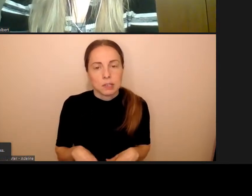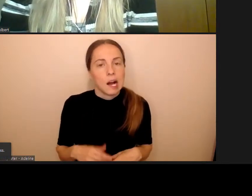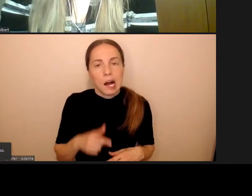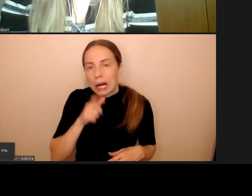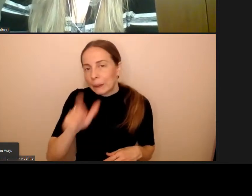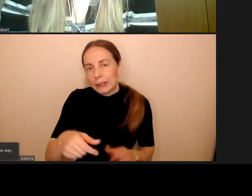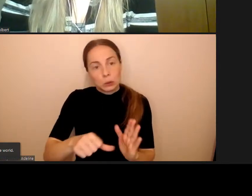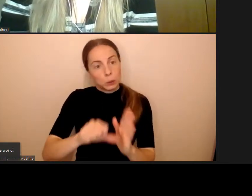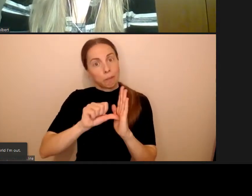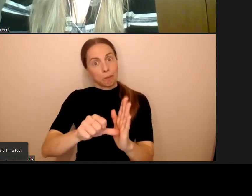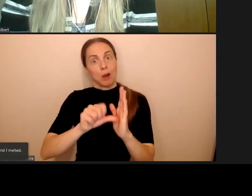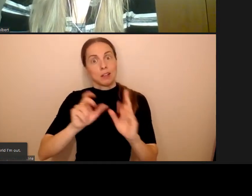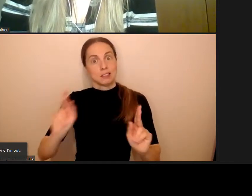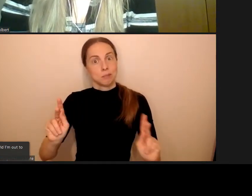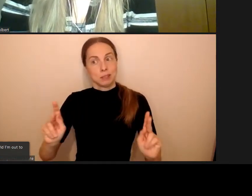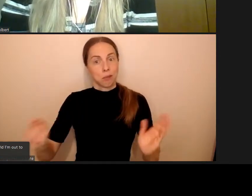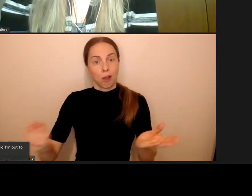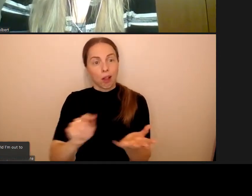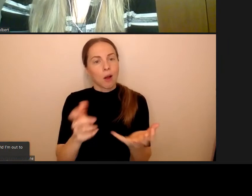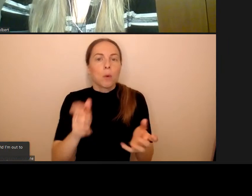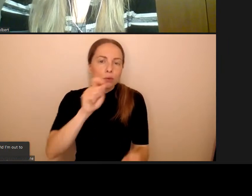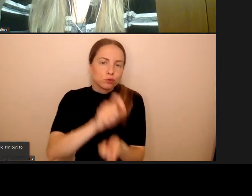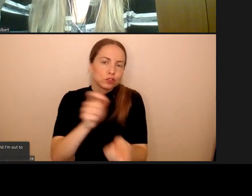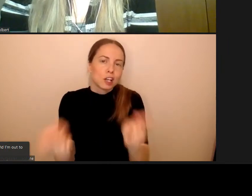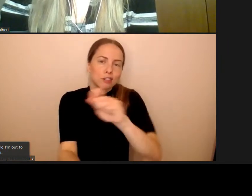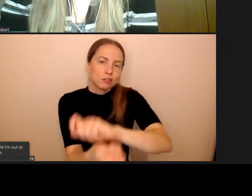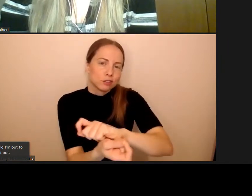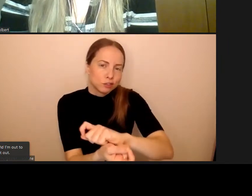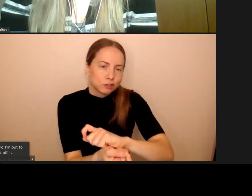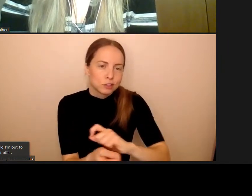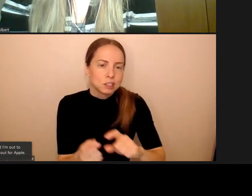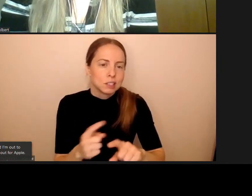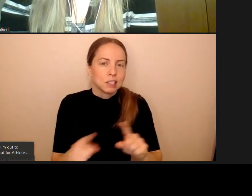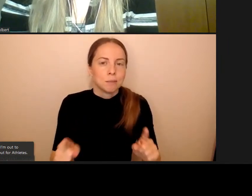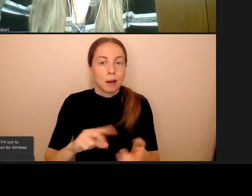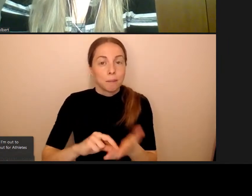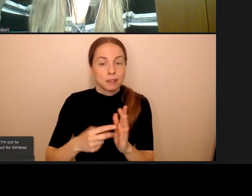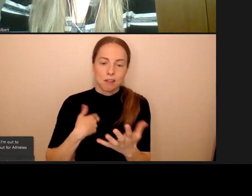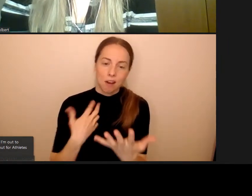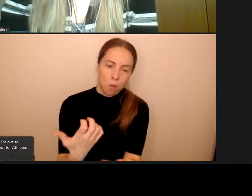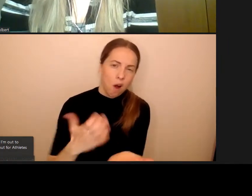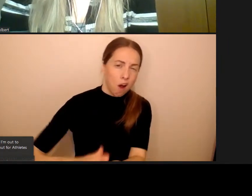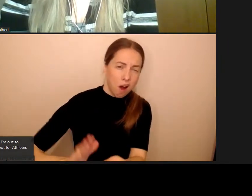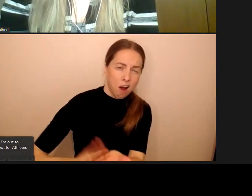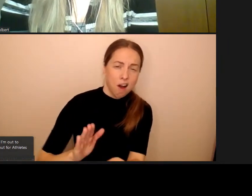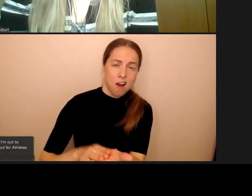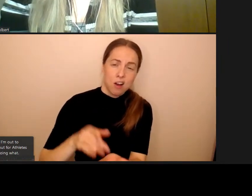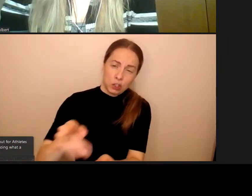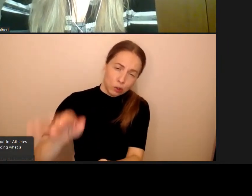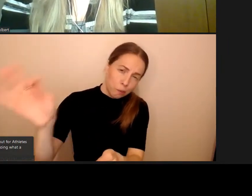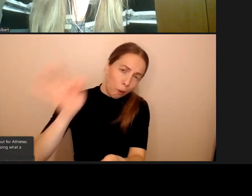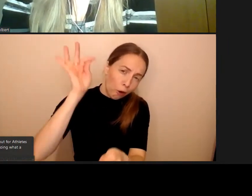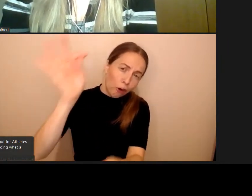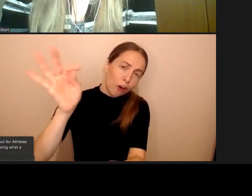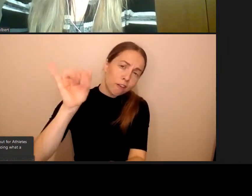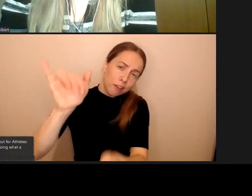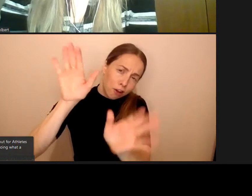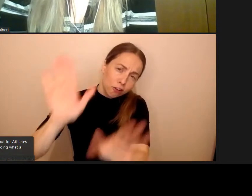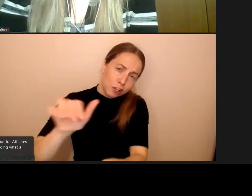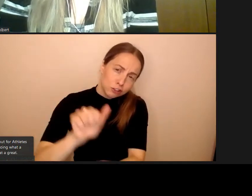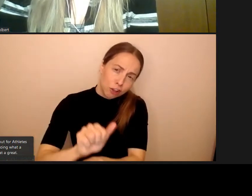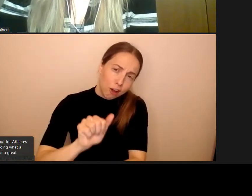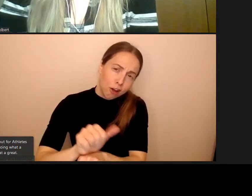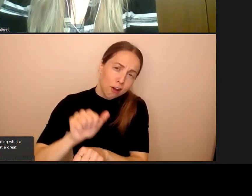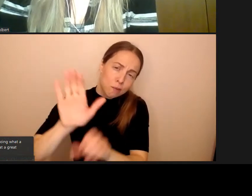impress the world. I'm out to hopefully change it, but I'm not out for accolades and, oh, what a great job you're doing, what a great thing you're doing, and what a